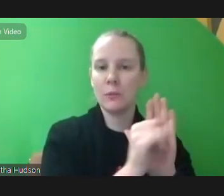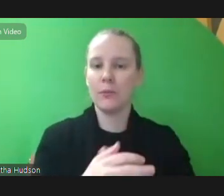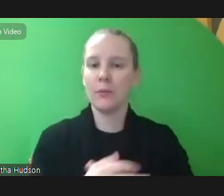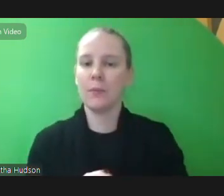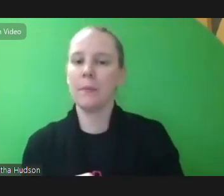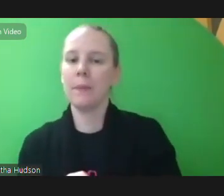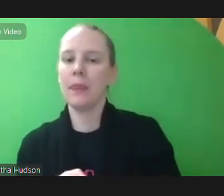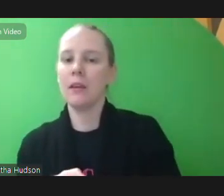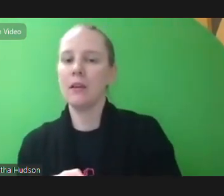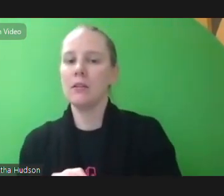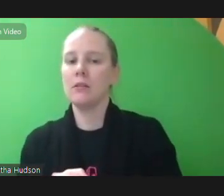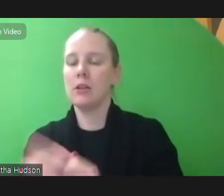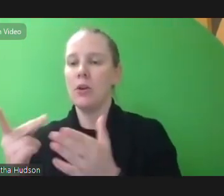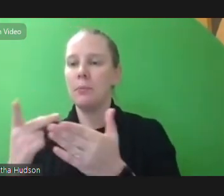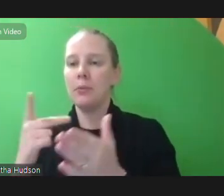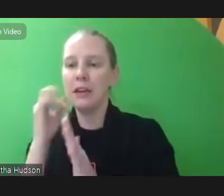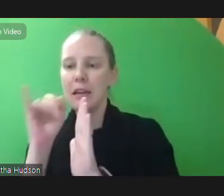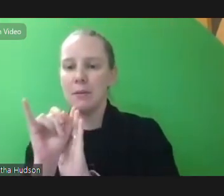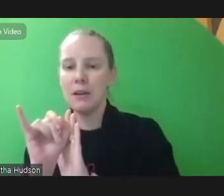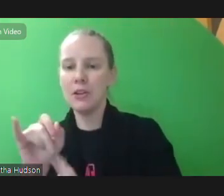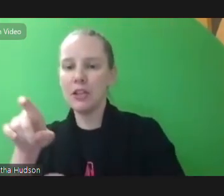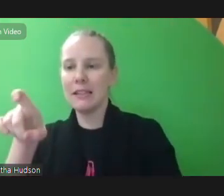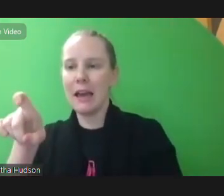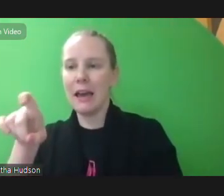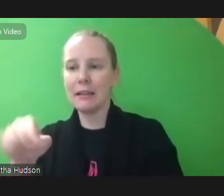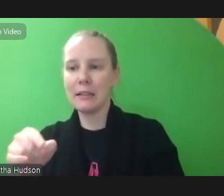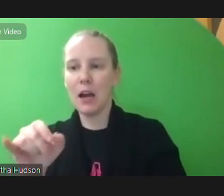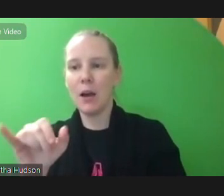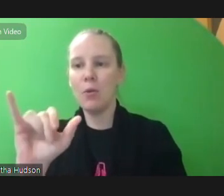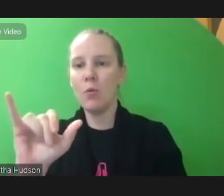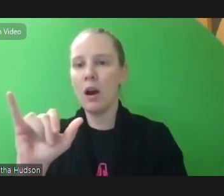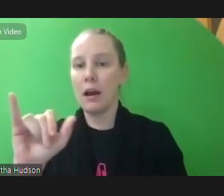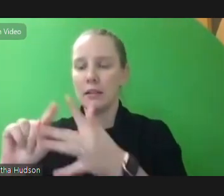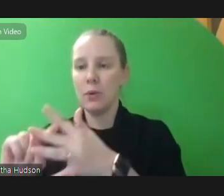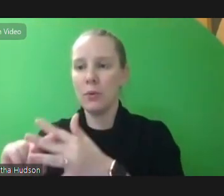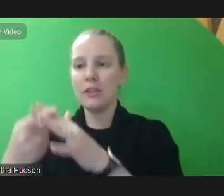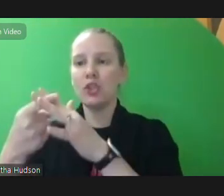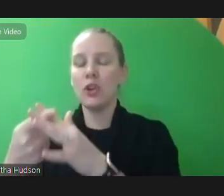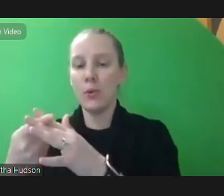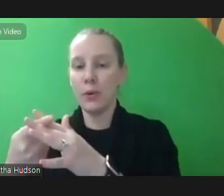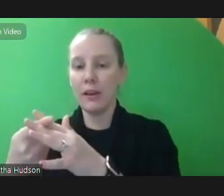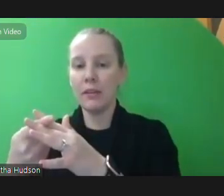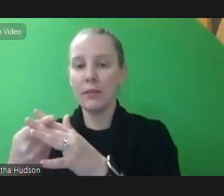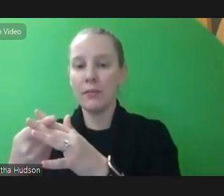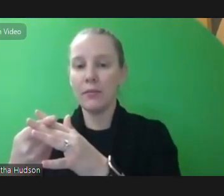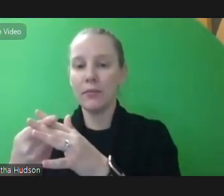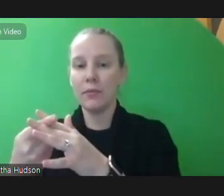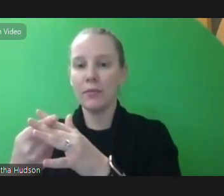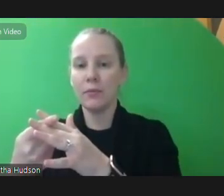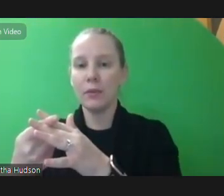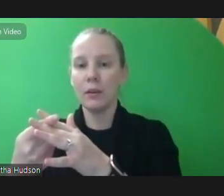image. So our pre-image is X comma Y. That's what we start with.